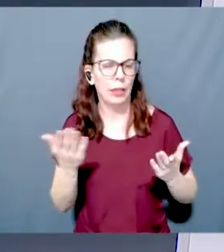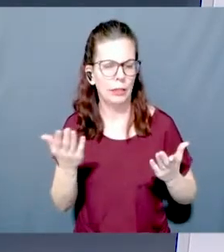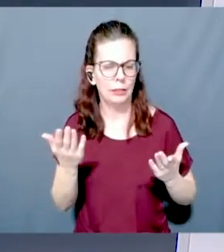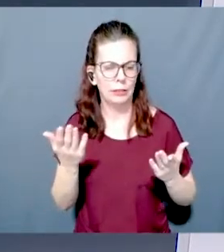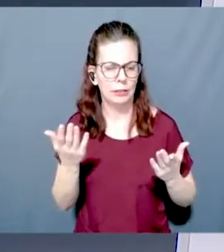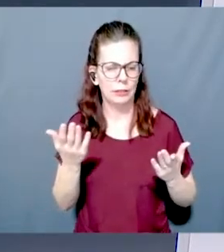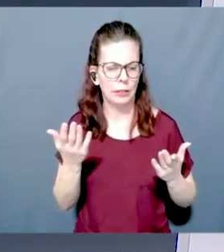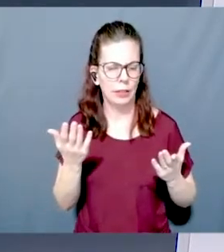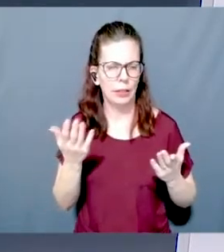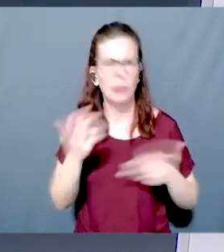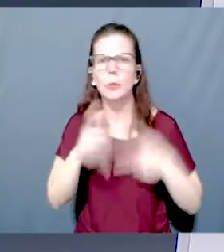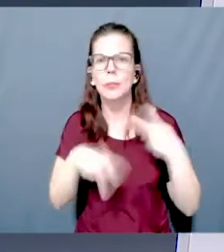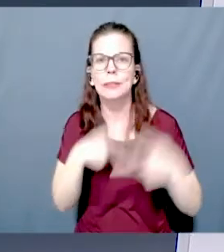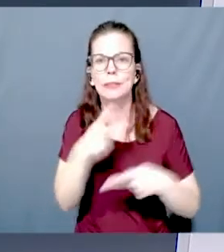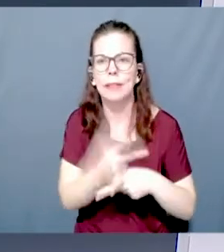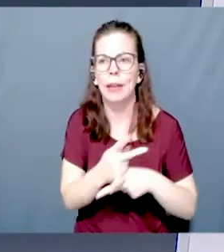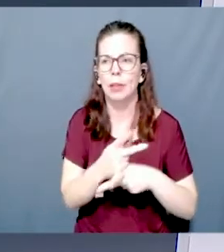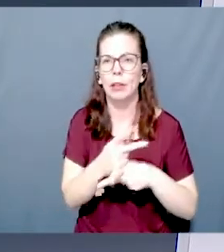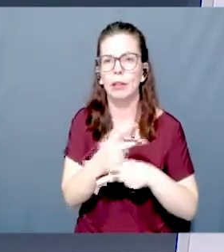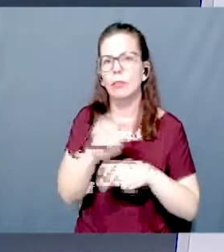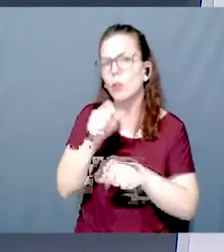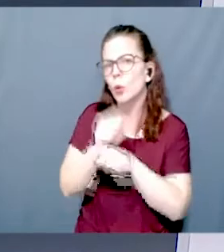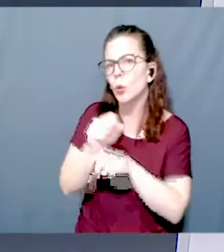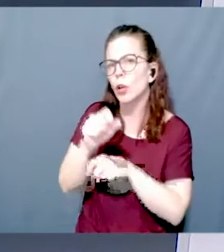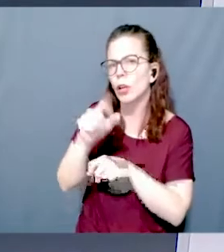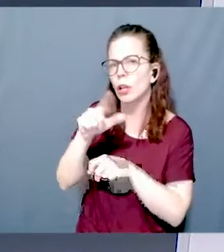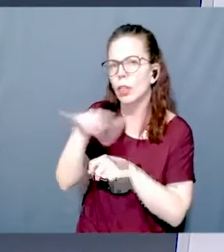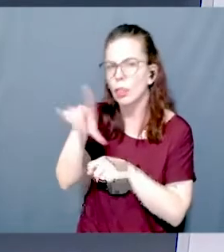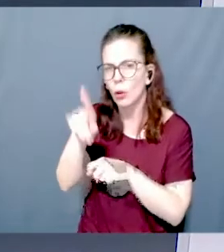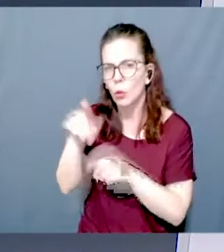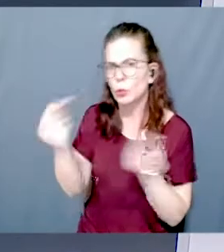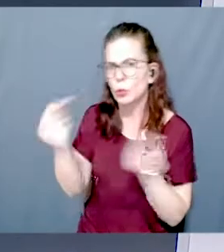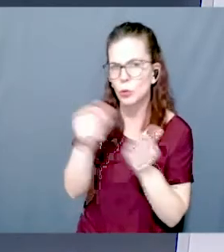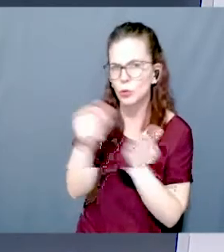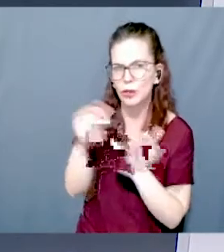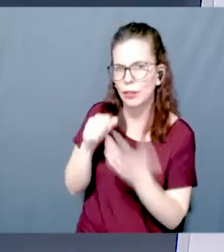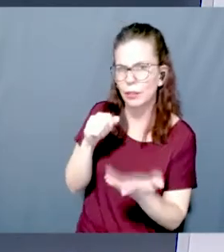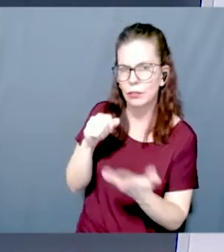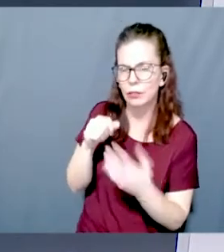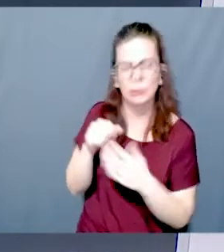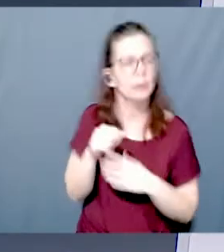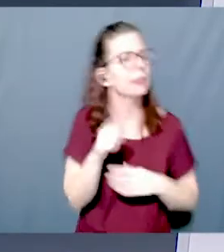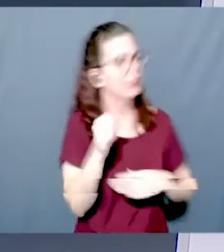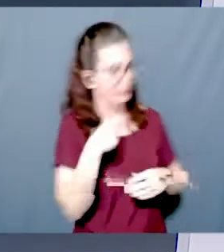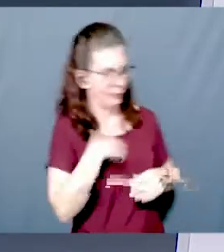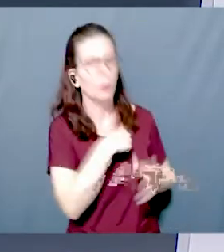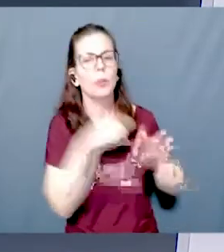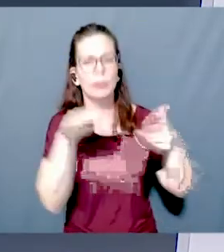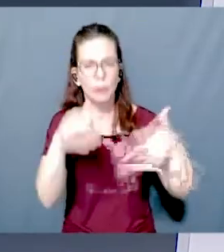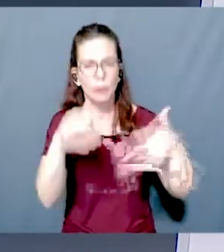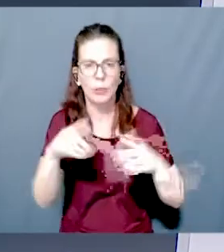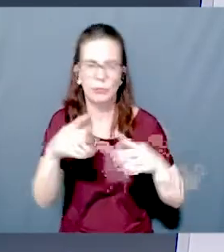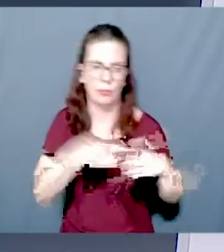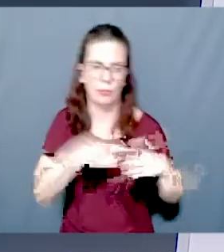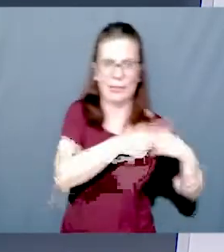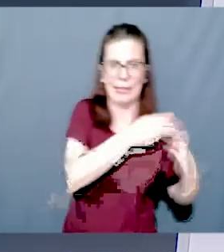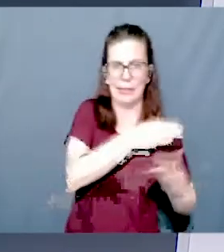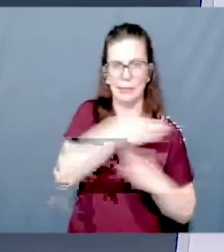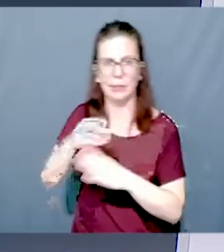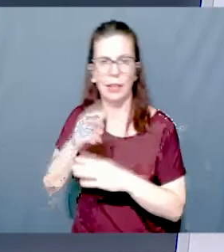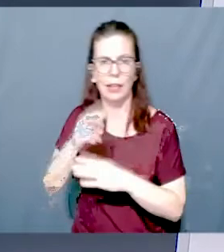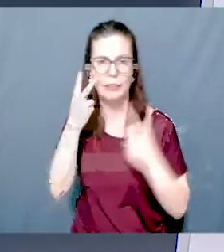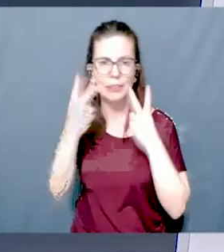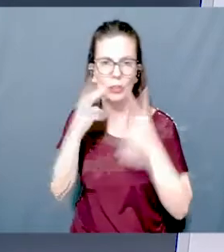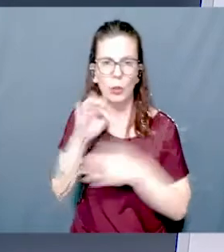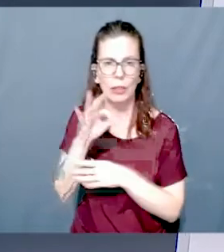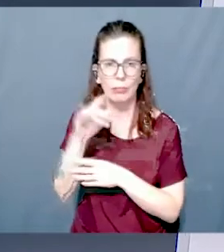types of workloads are they doing with Nimble Studio? We've had a focus from the beginning on the visual effects and animation, and so most of our